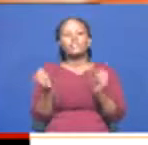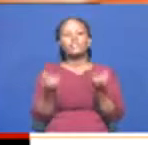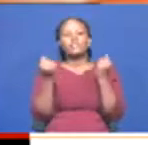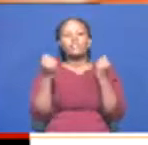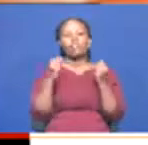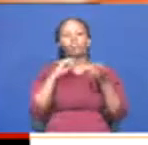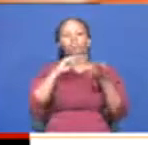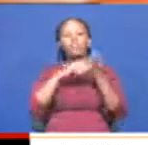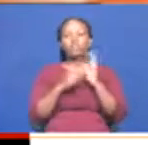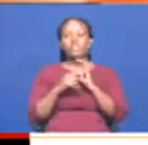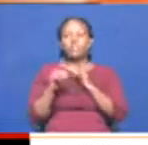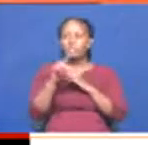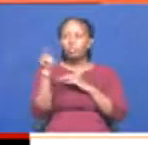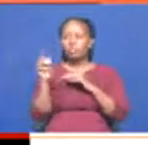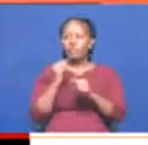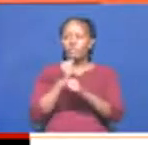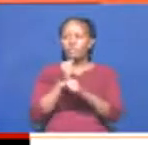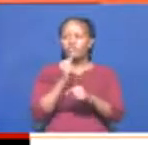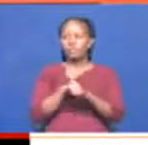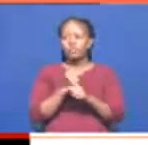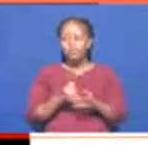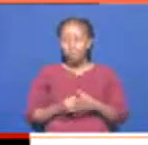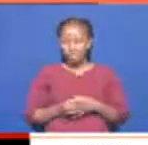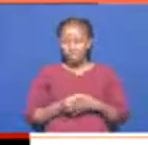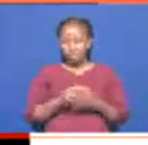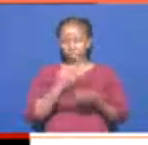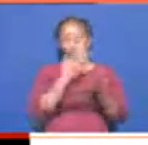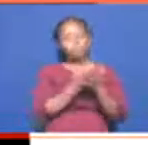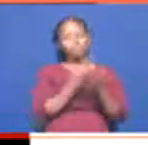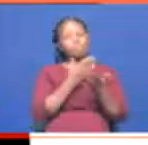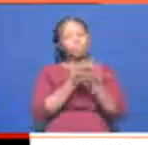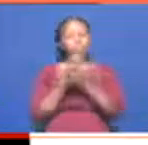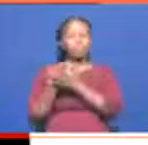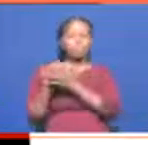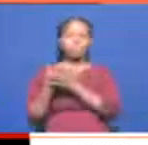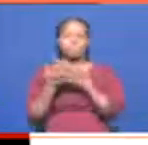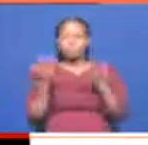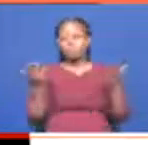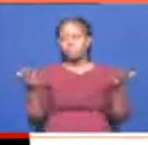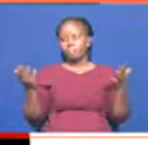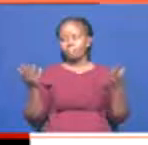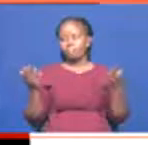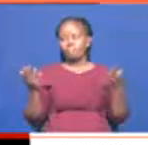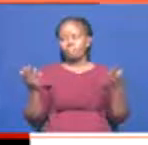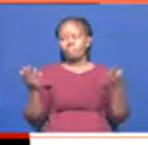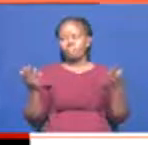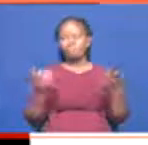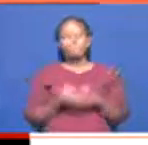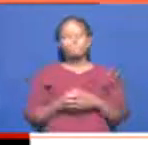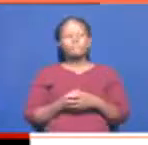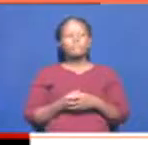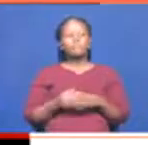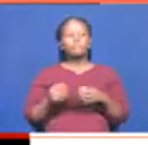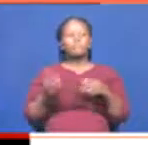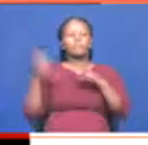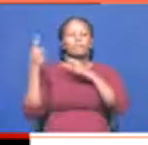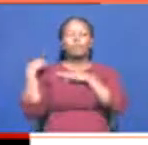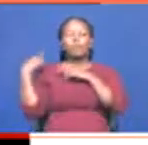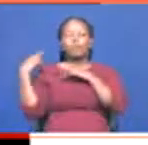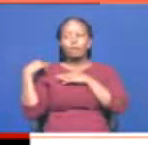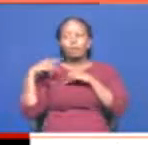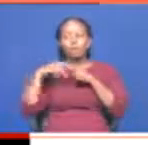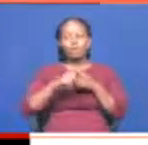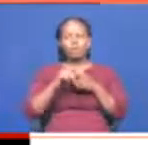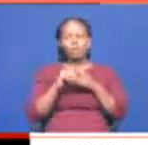dealing with? Yeah, thank you. Also, that is a very important question. The role of engineer